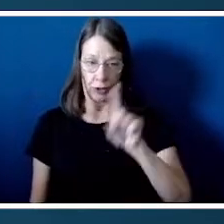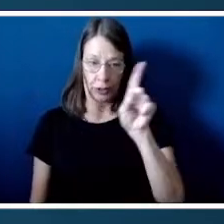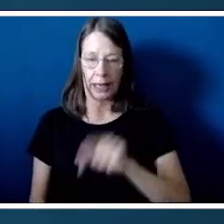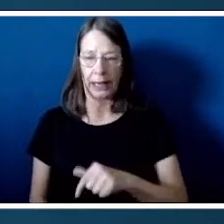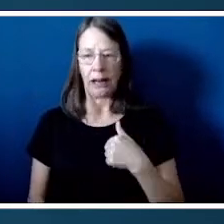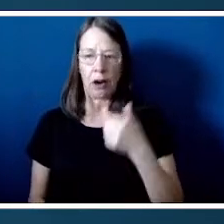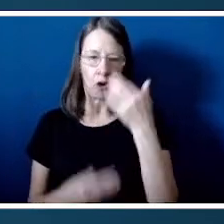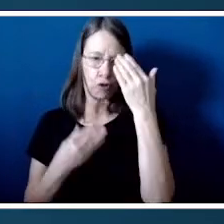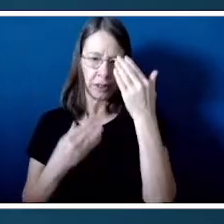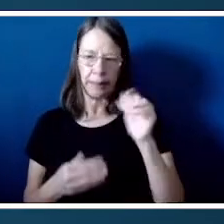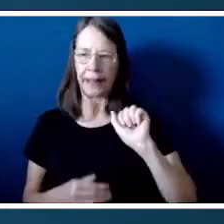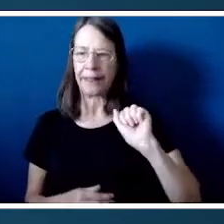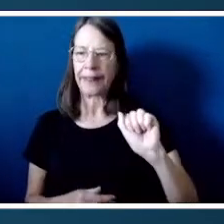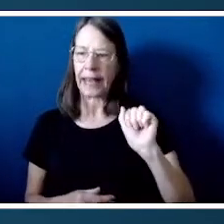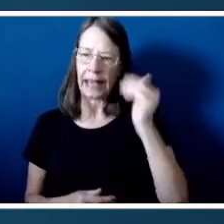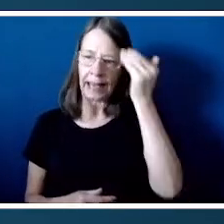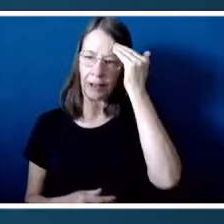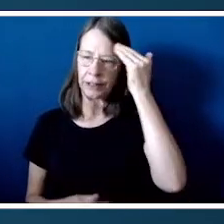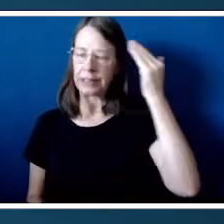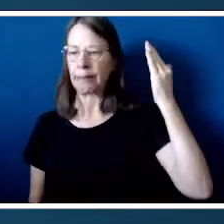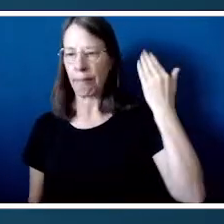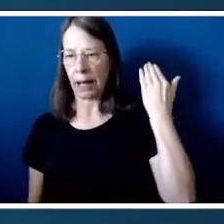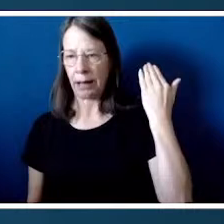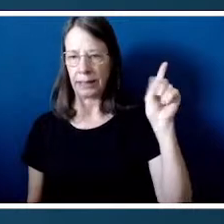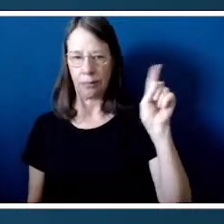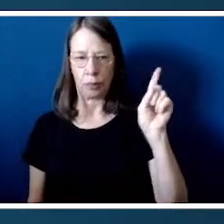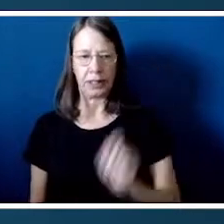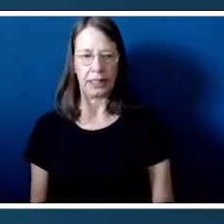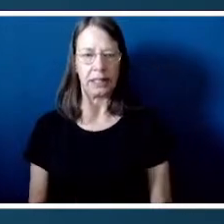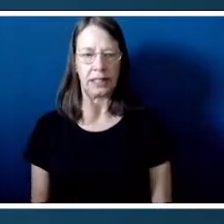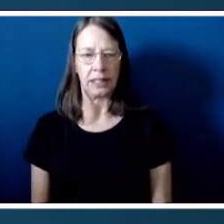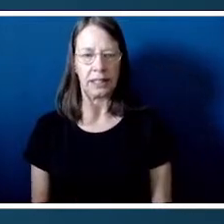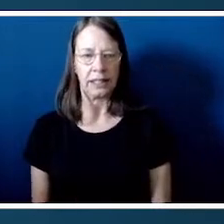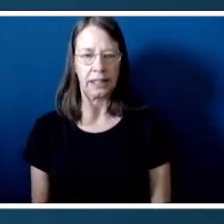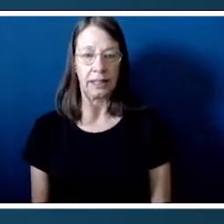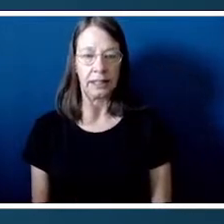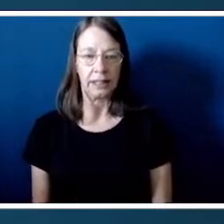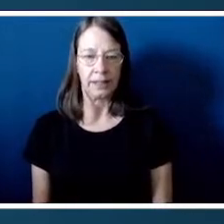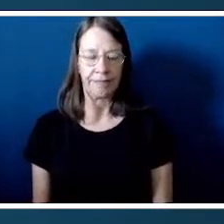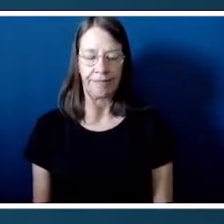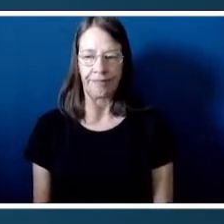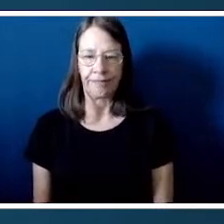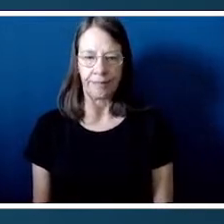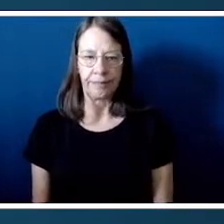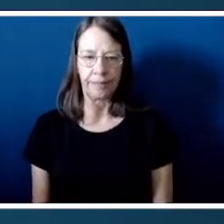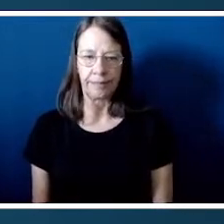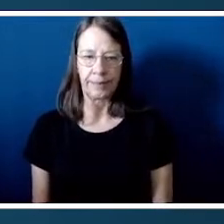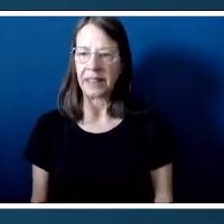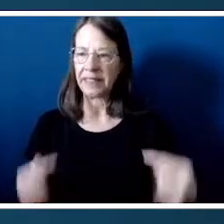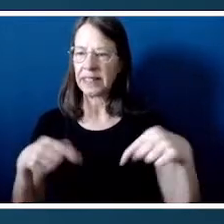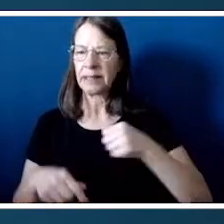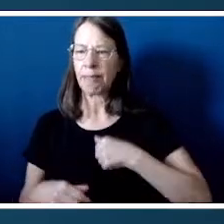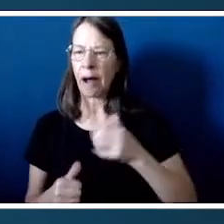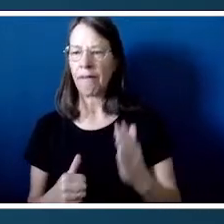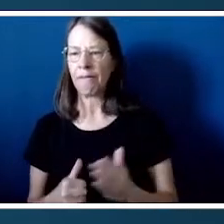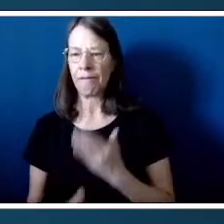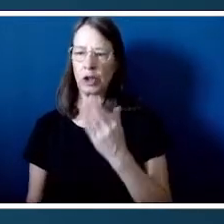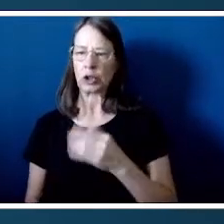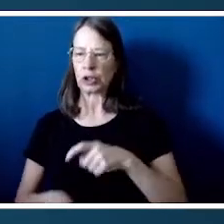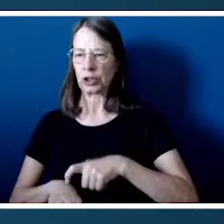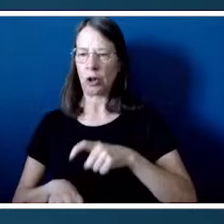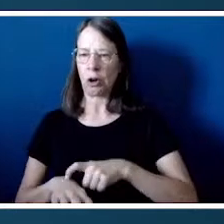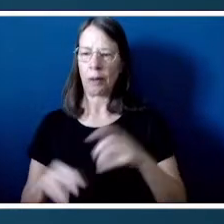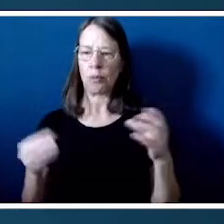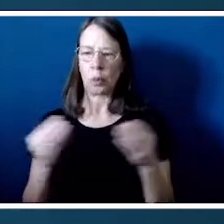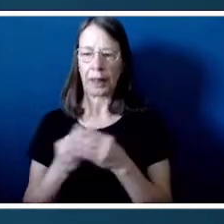respect to their elders past and present. While this is my first opportunity to join the AAC, having only taken up